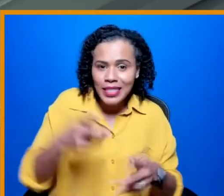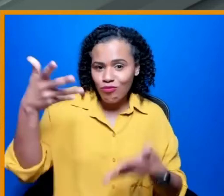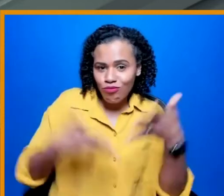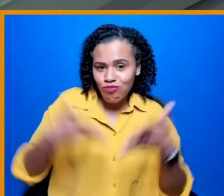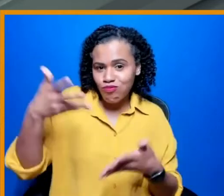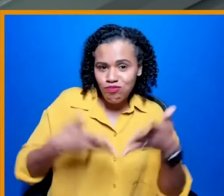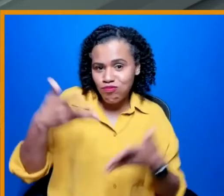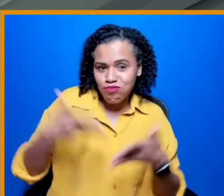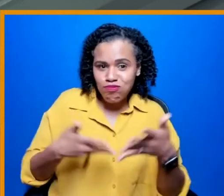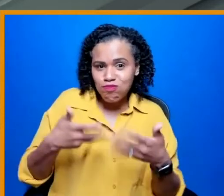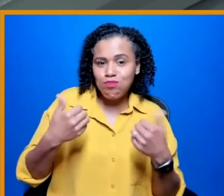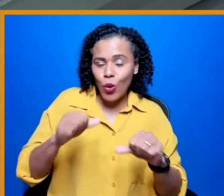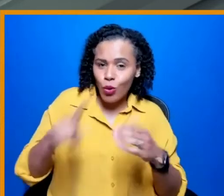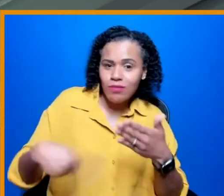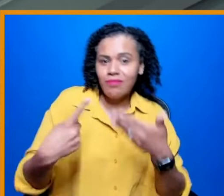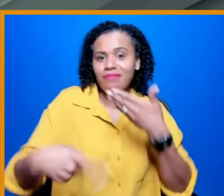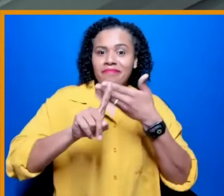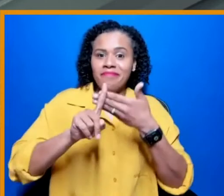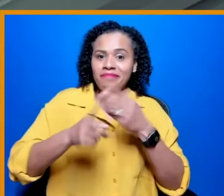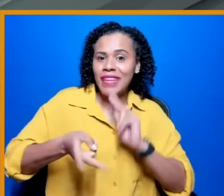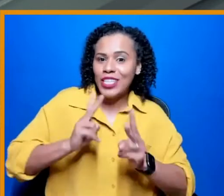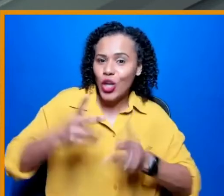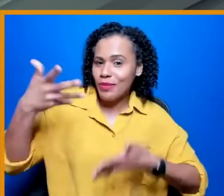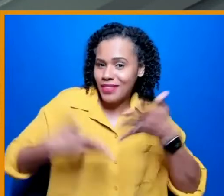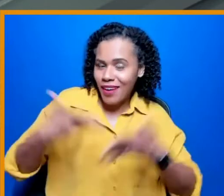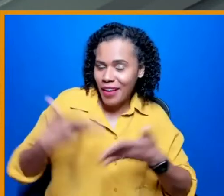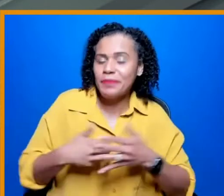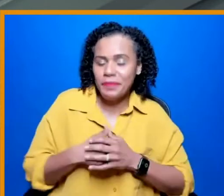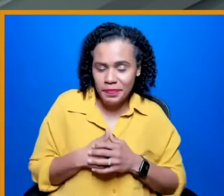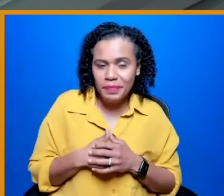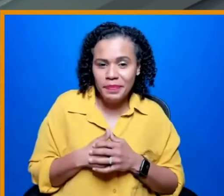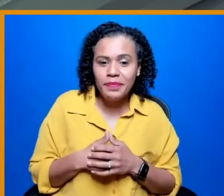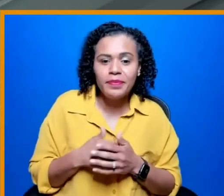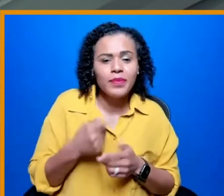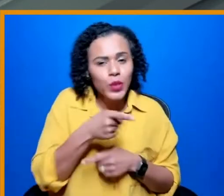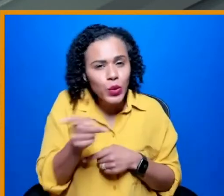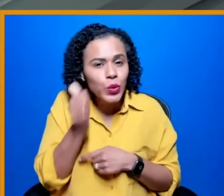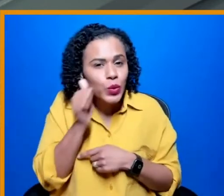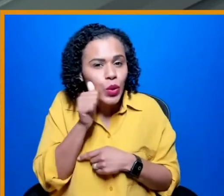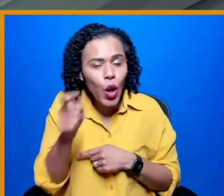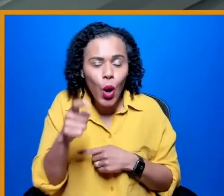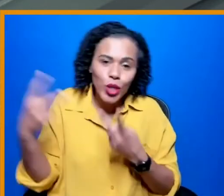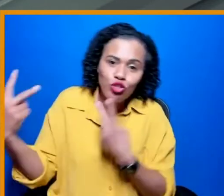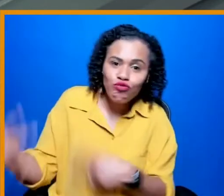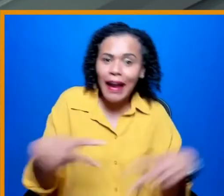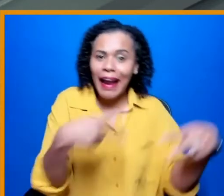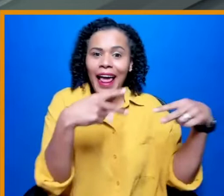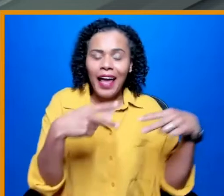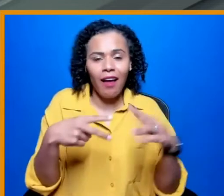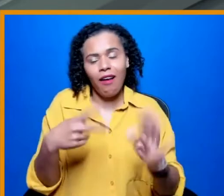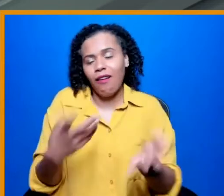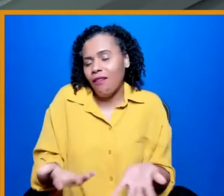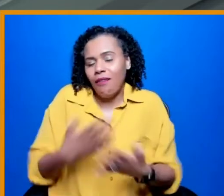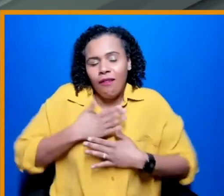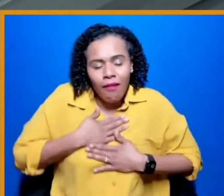language interpreter on screen as well. Most of you probably know that Strictly Come Dancing is always a highlight of my year,